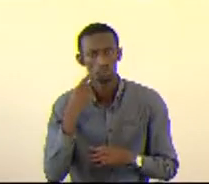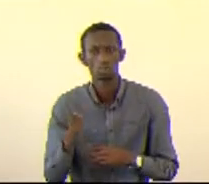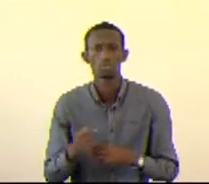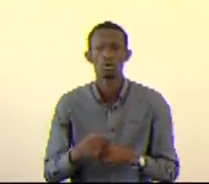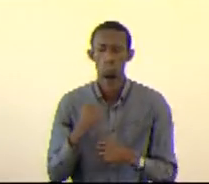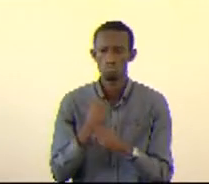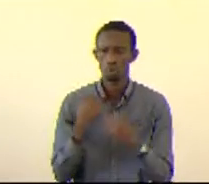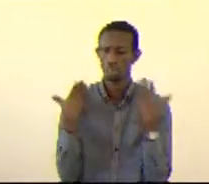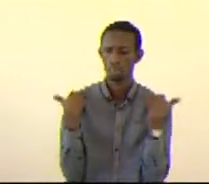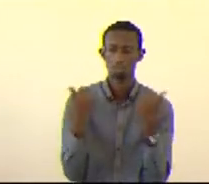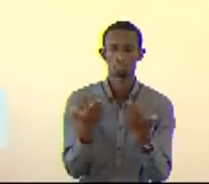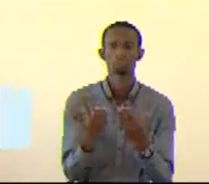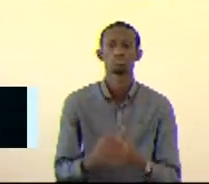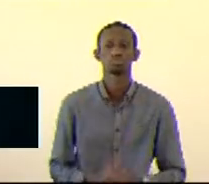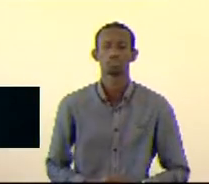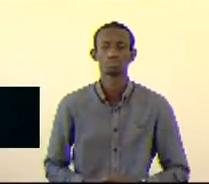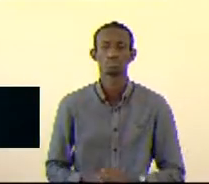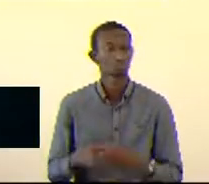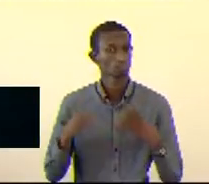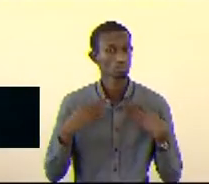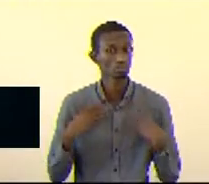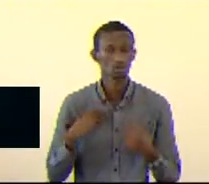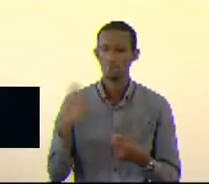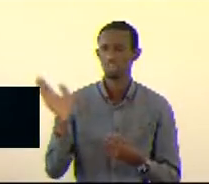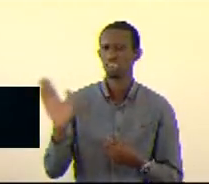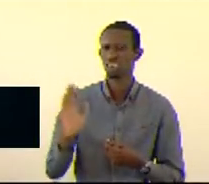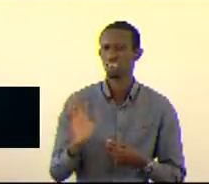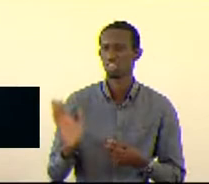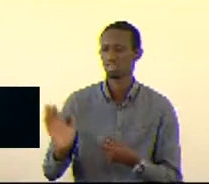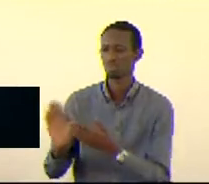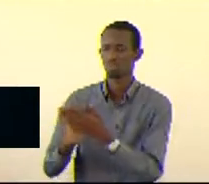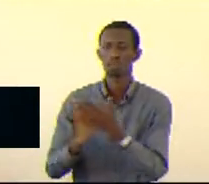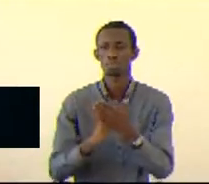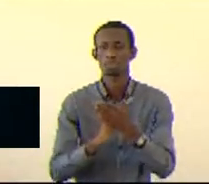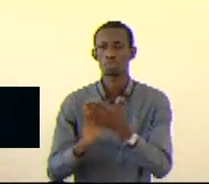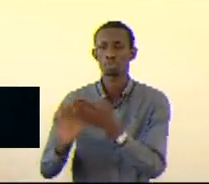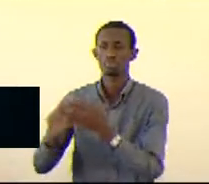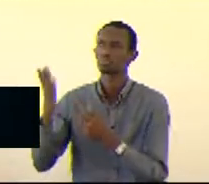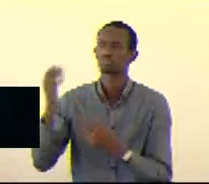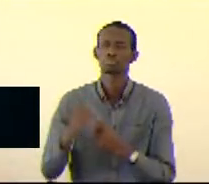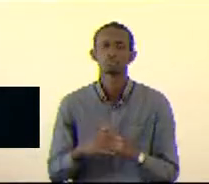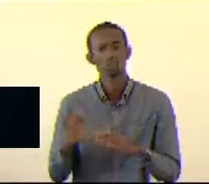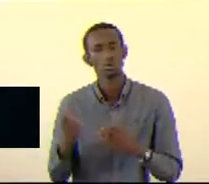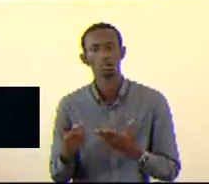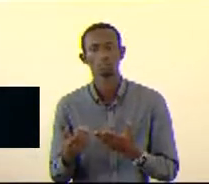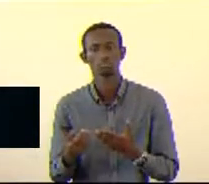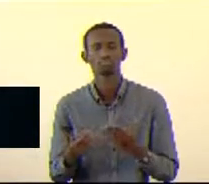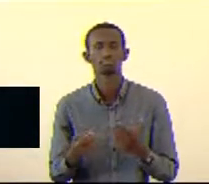assignment possibly. So allow me clear off this part. Okay, let me clear off this